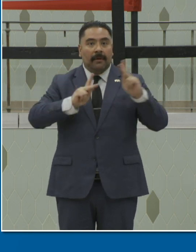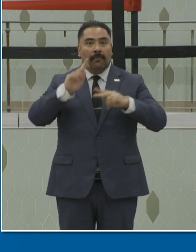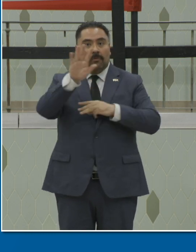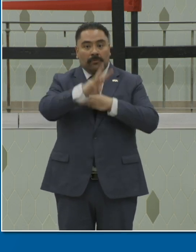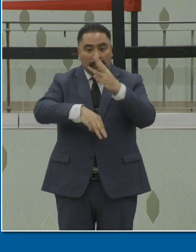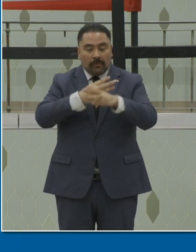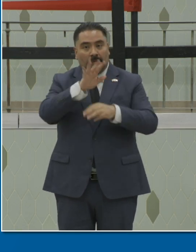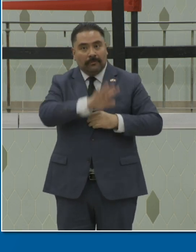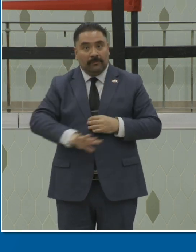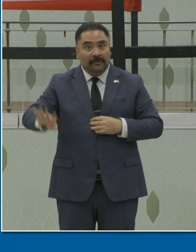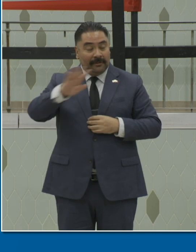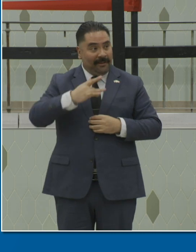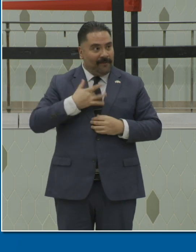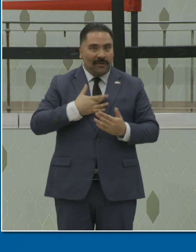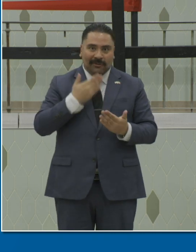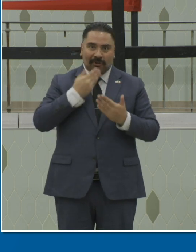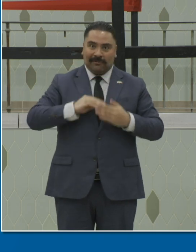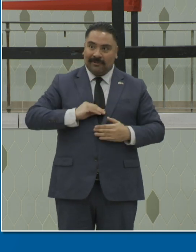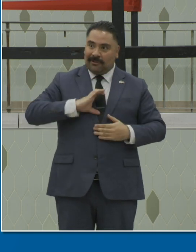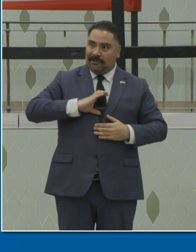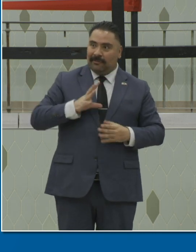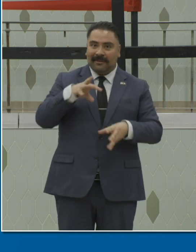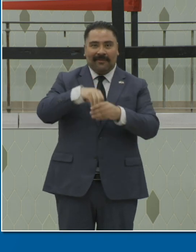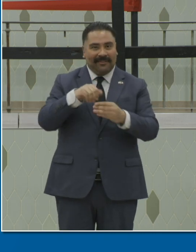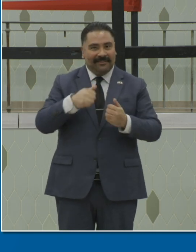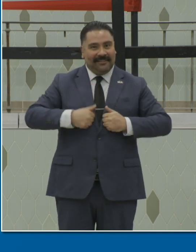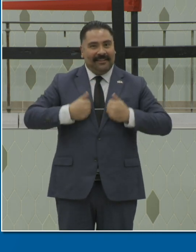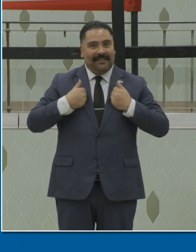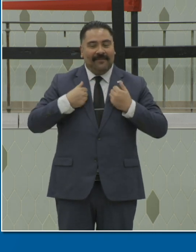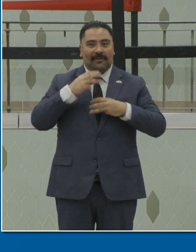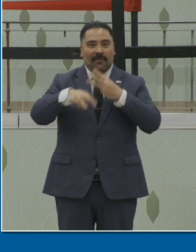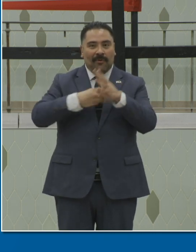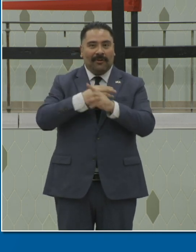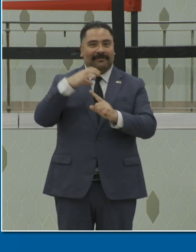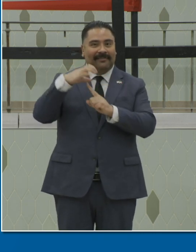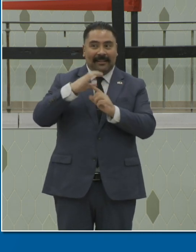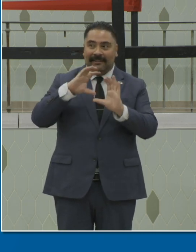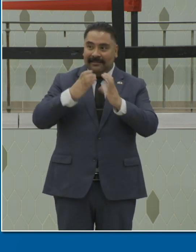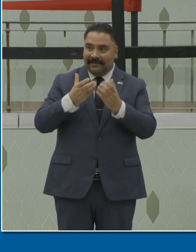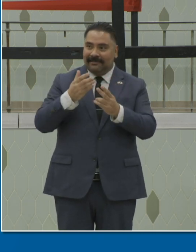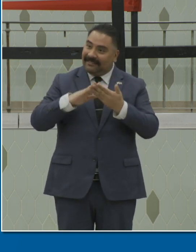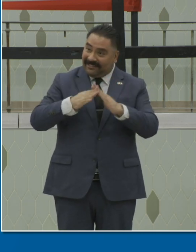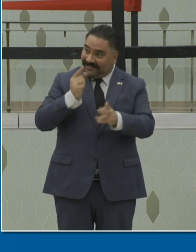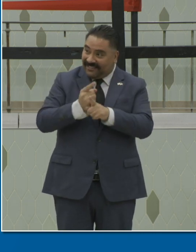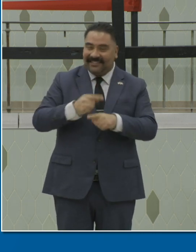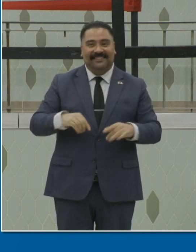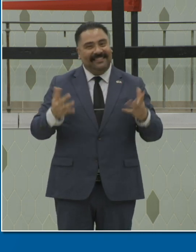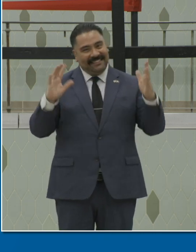over the world. Doesn't it feel good to be part of a world-class city? It does.